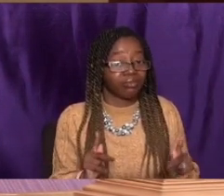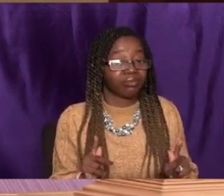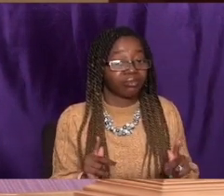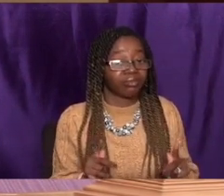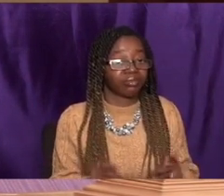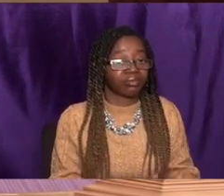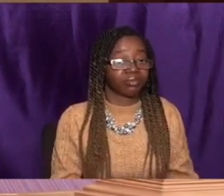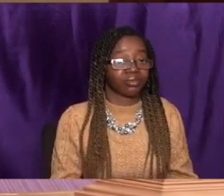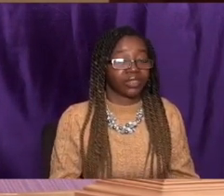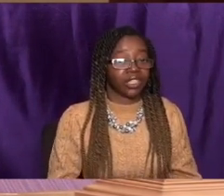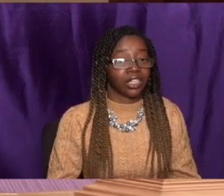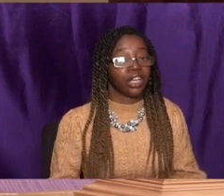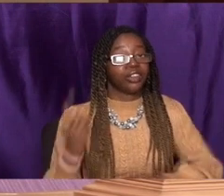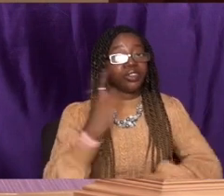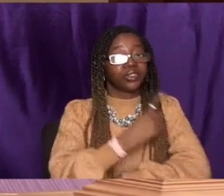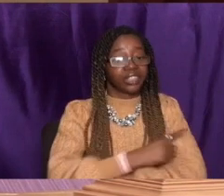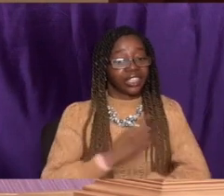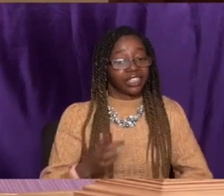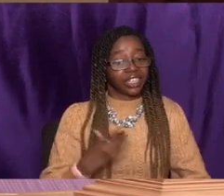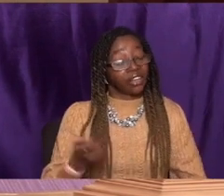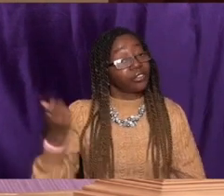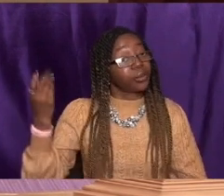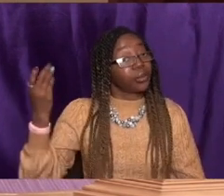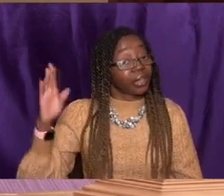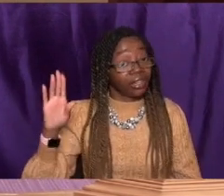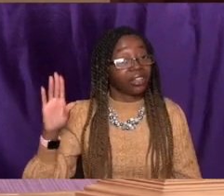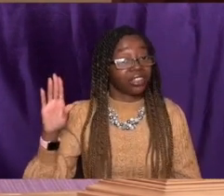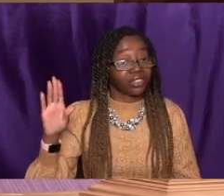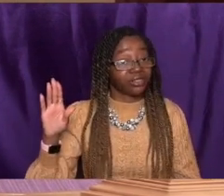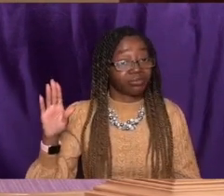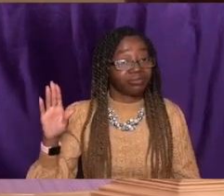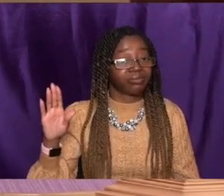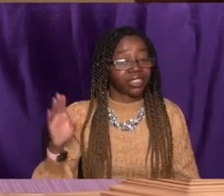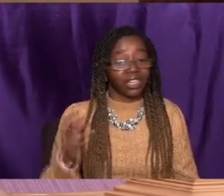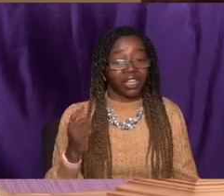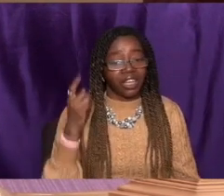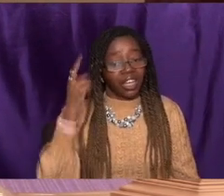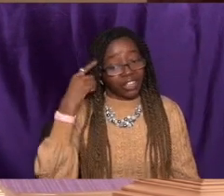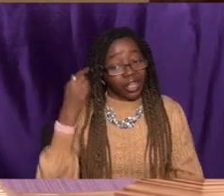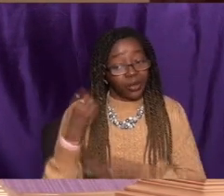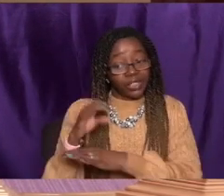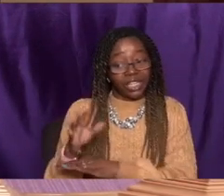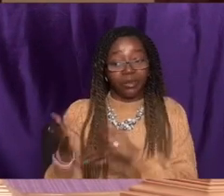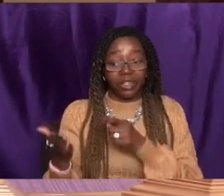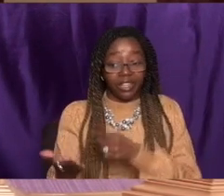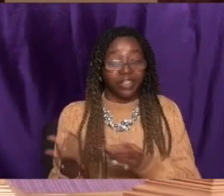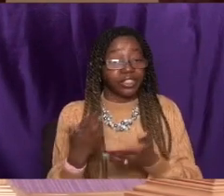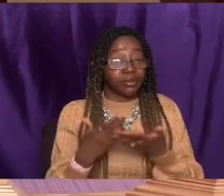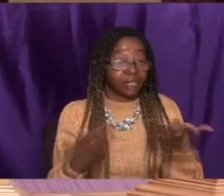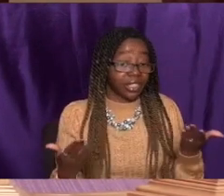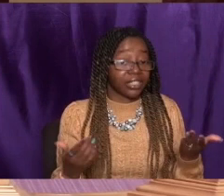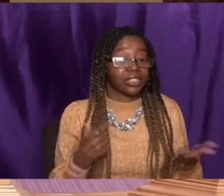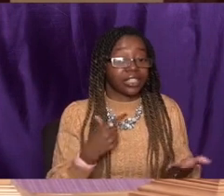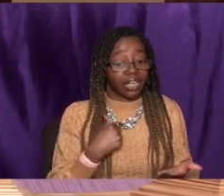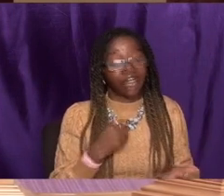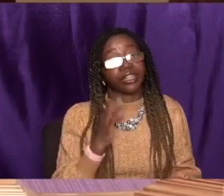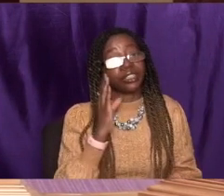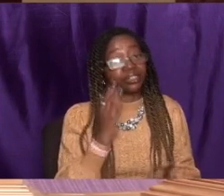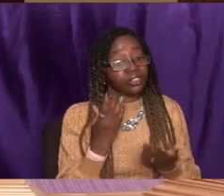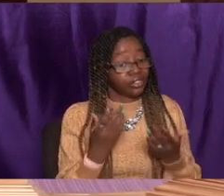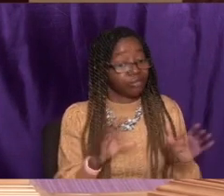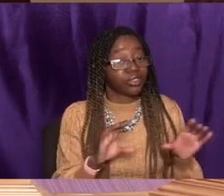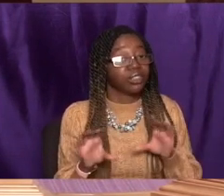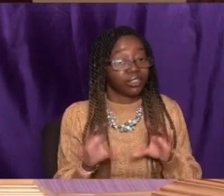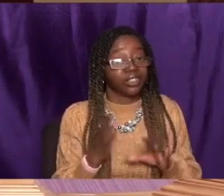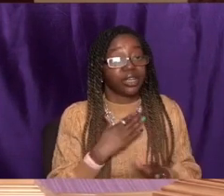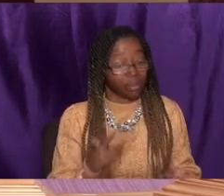In those days, I thought God got back at you. So I thought he was sending me there because some stuff I had done. And